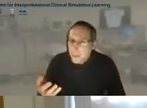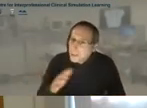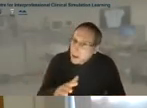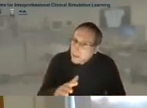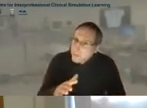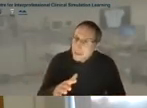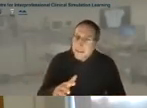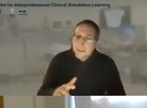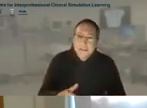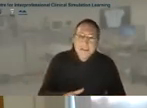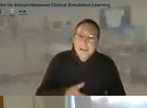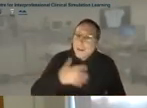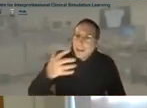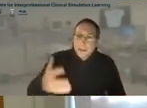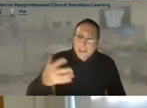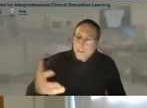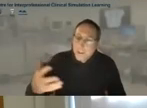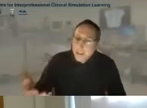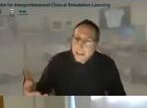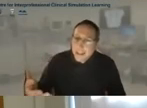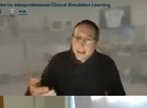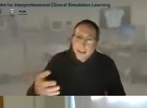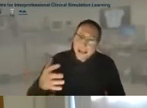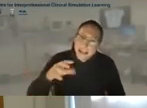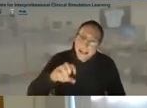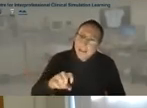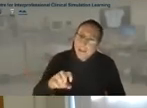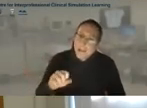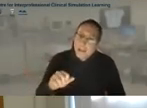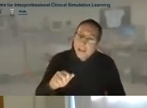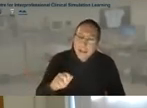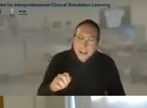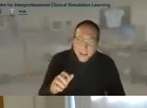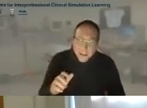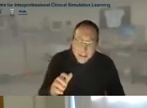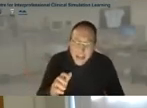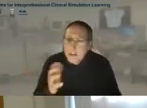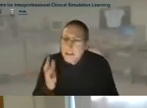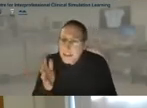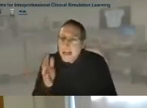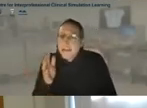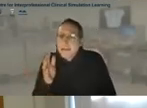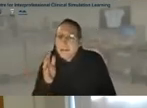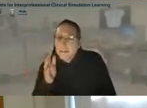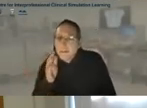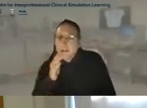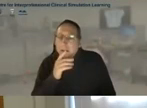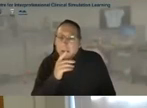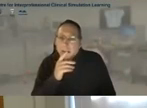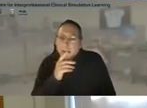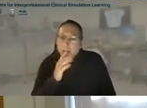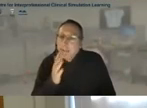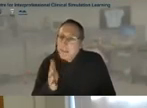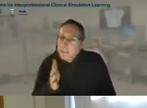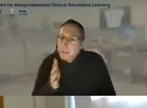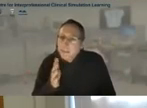contribute to your confidence? Looking at transferability, looking at integration, looking at understanding, looking